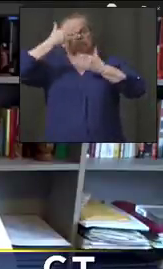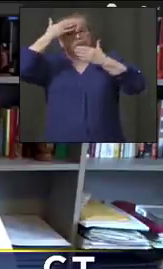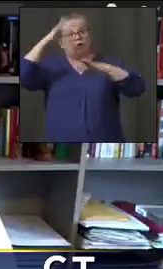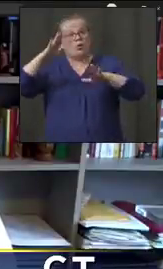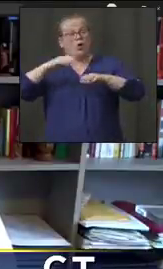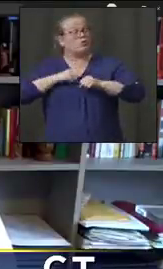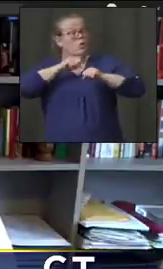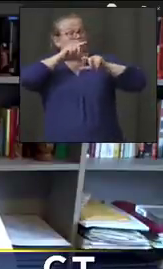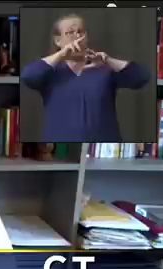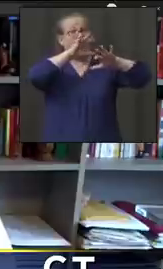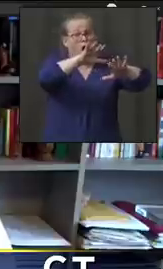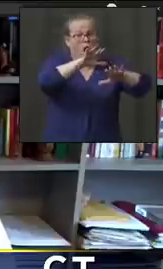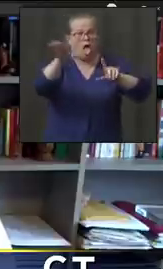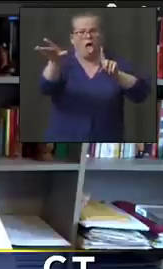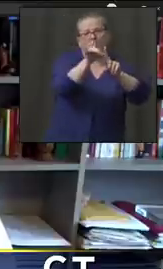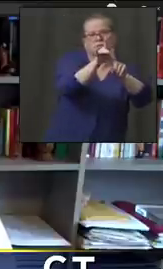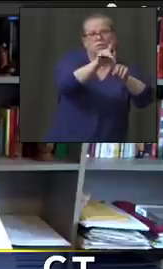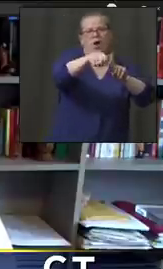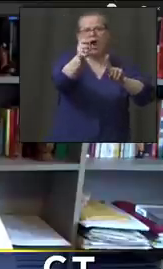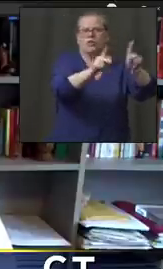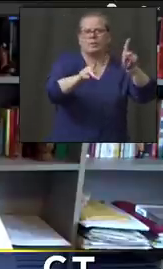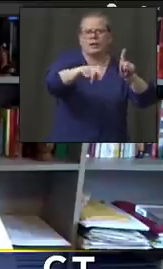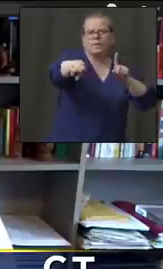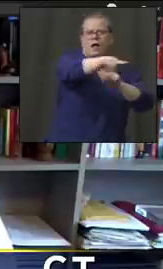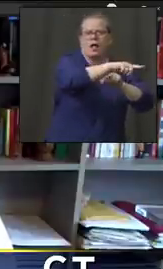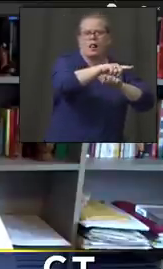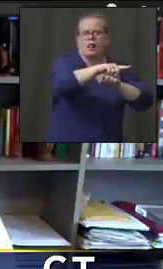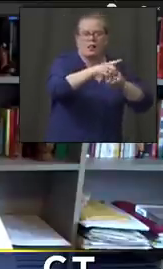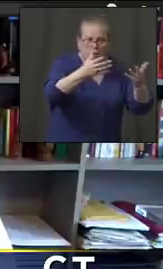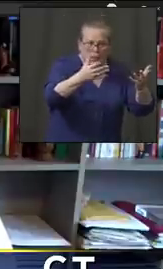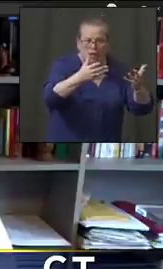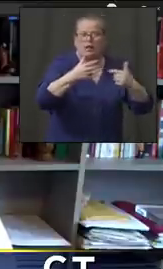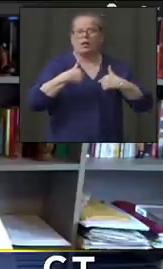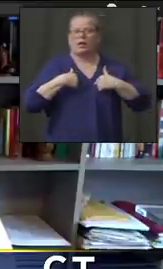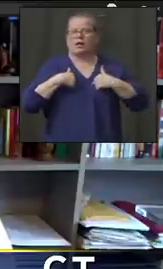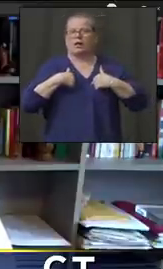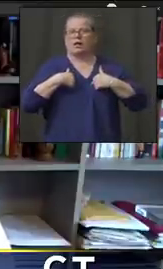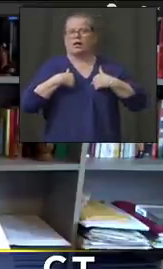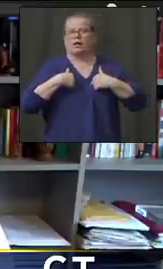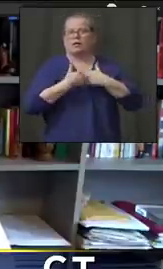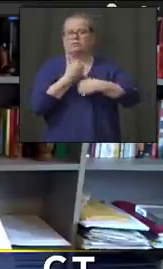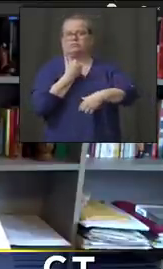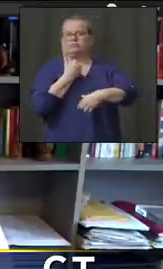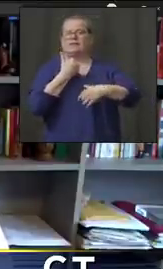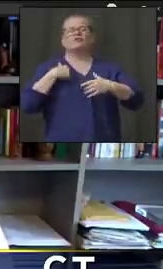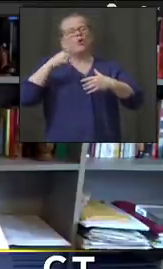effective way of if they're infected, of preventing infection